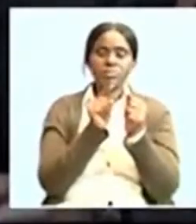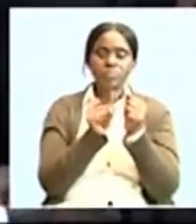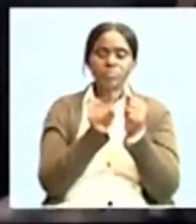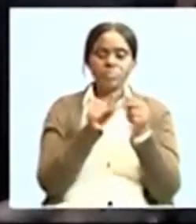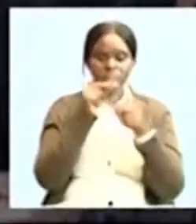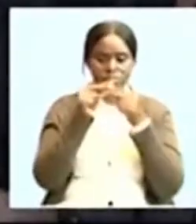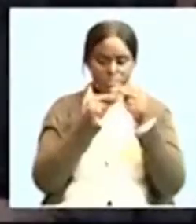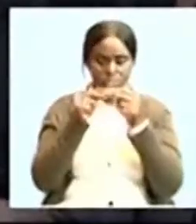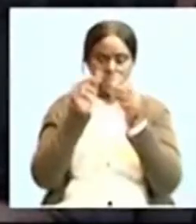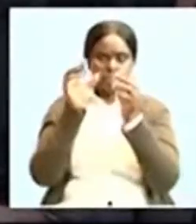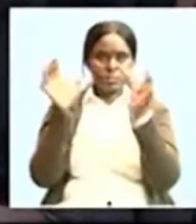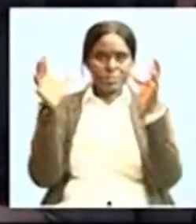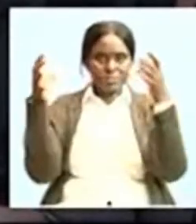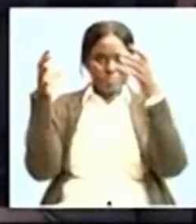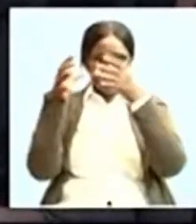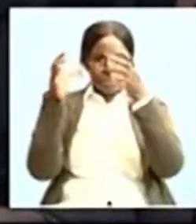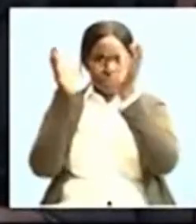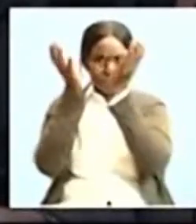meaning the tank sizes.